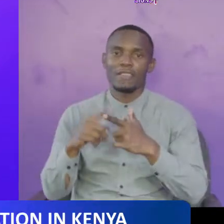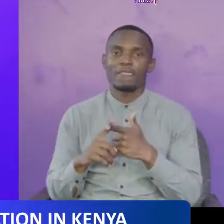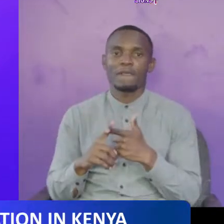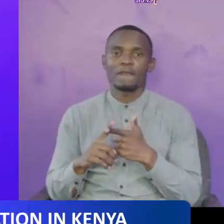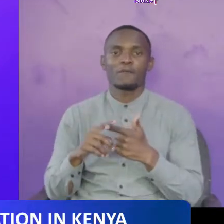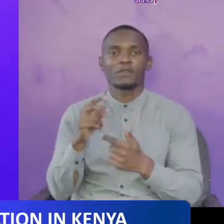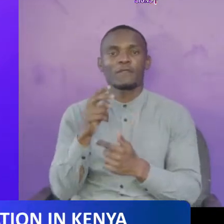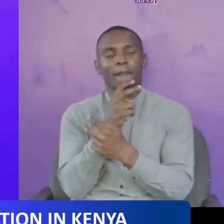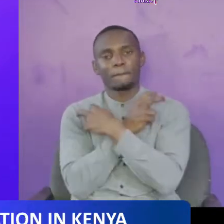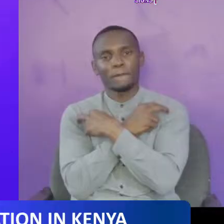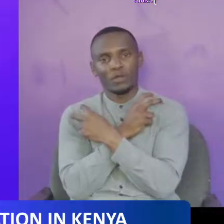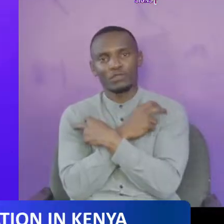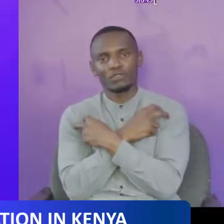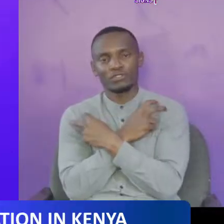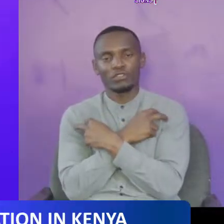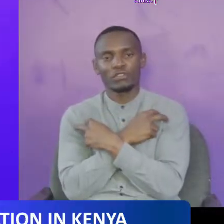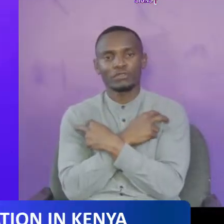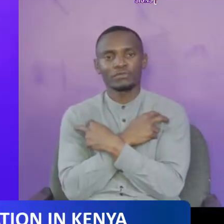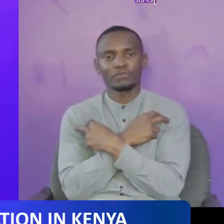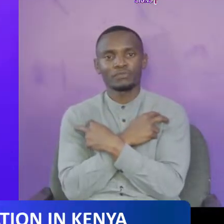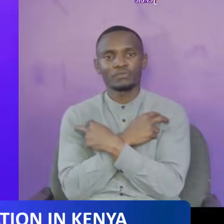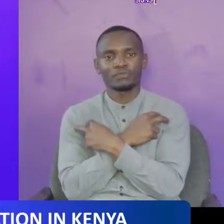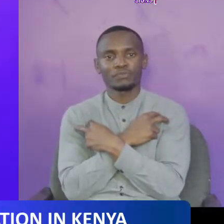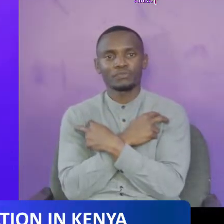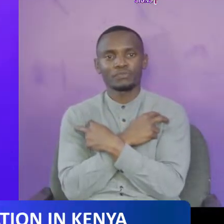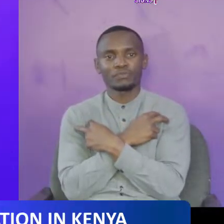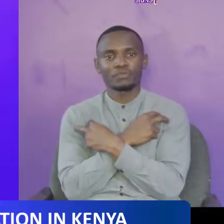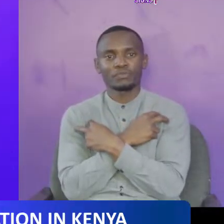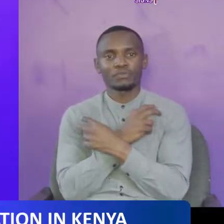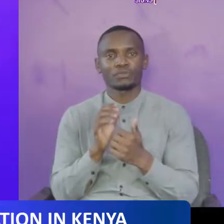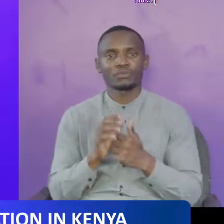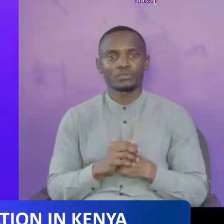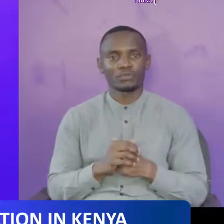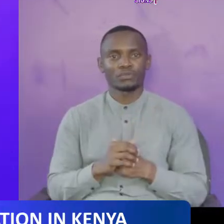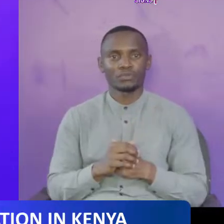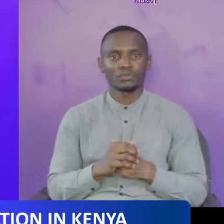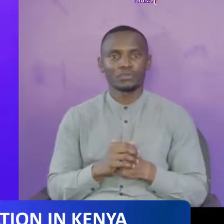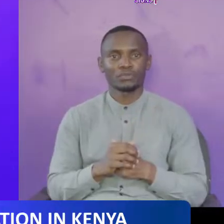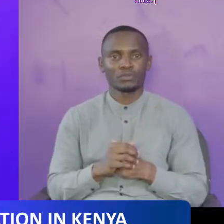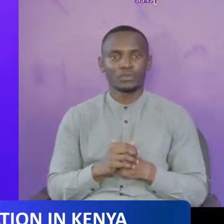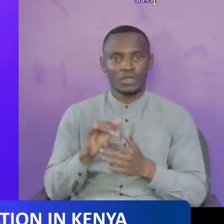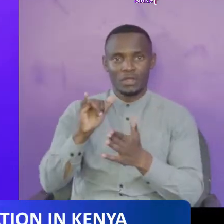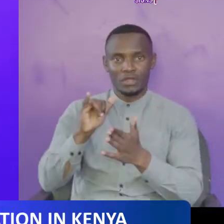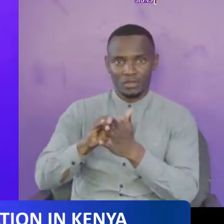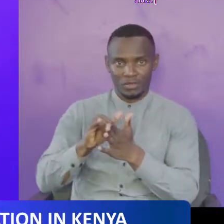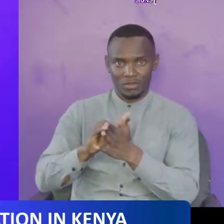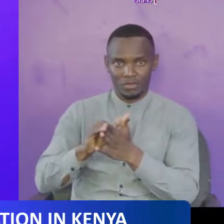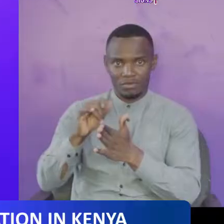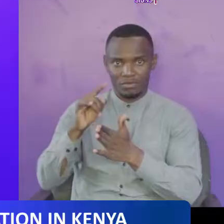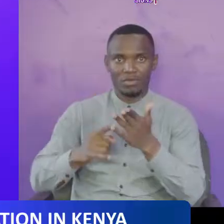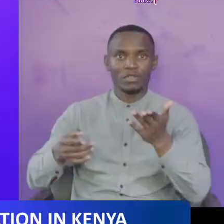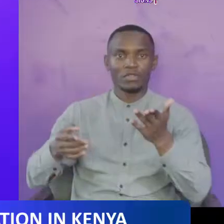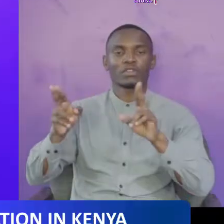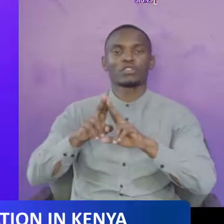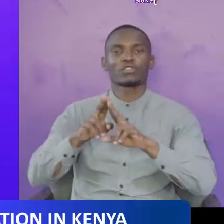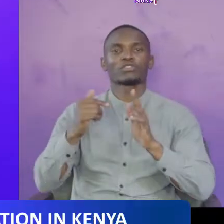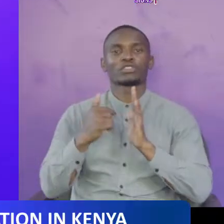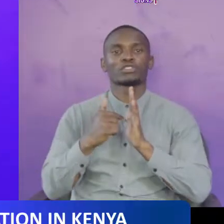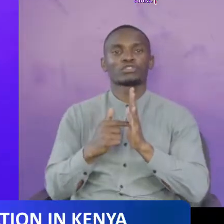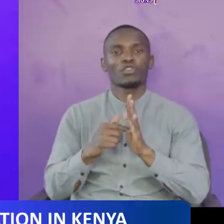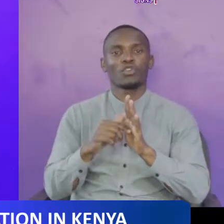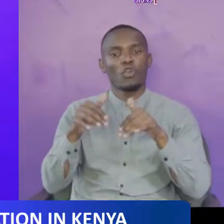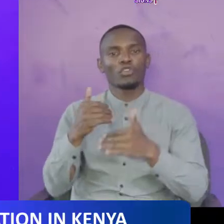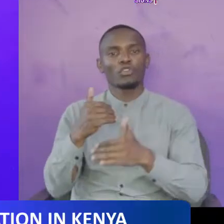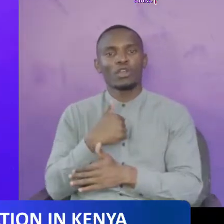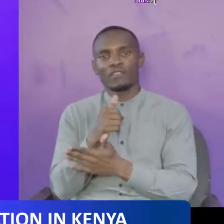consult with him. With your maker. Should we consider those the parting shots for the whole show, or there is something extra you